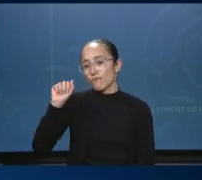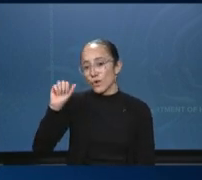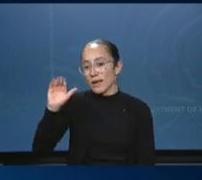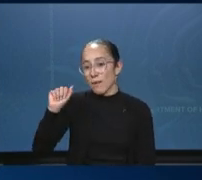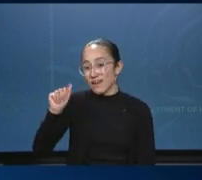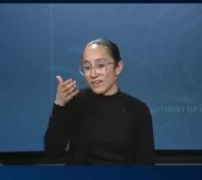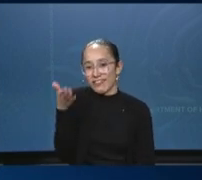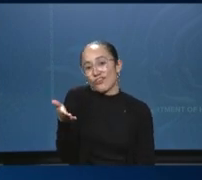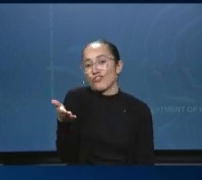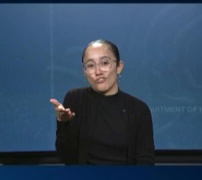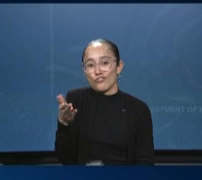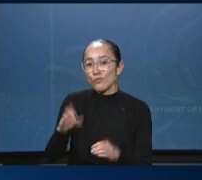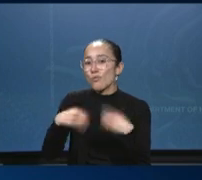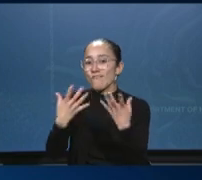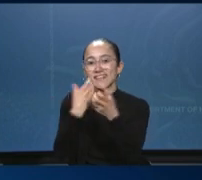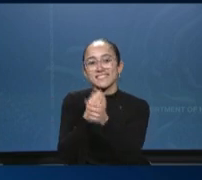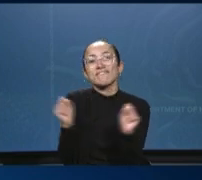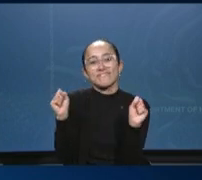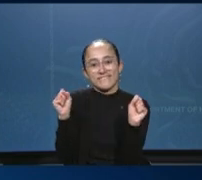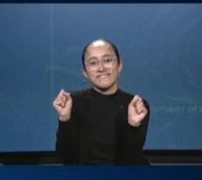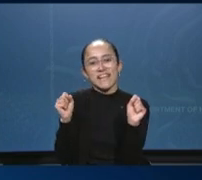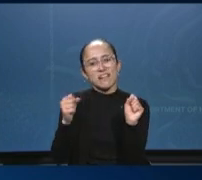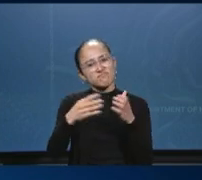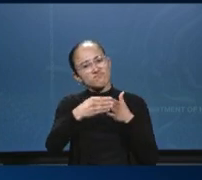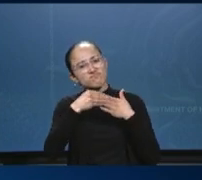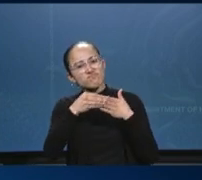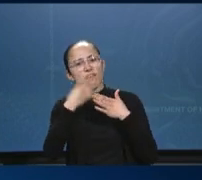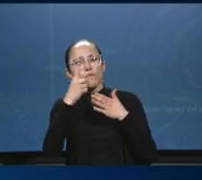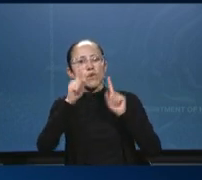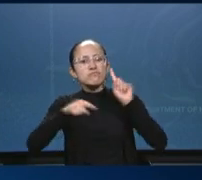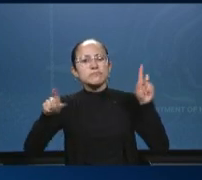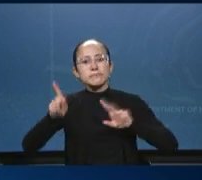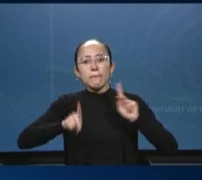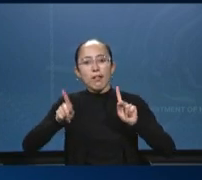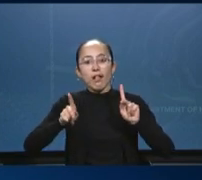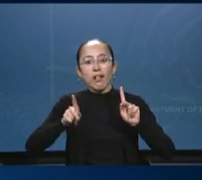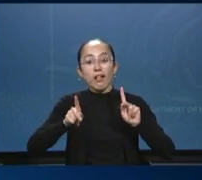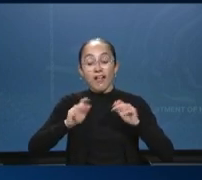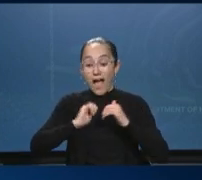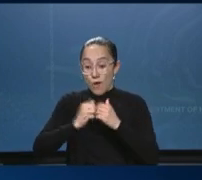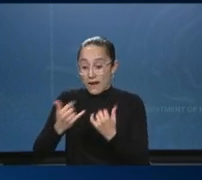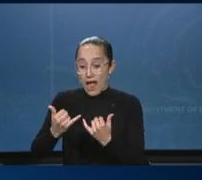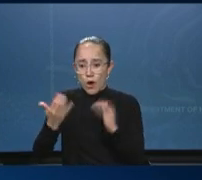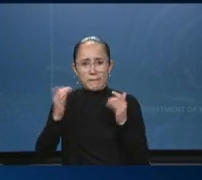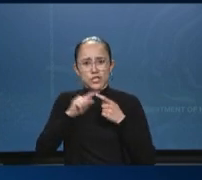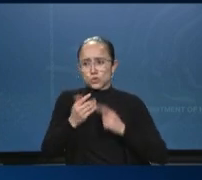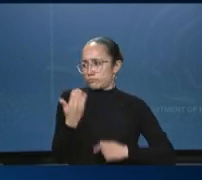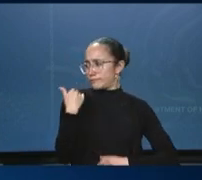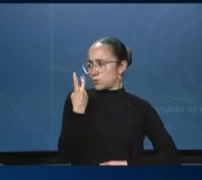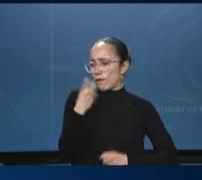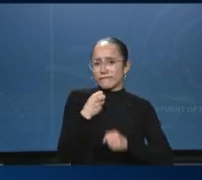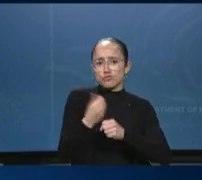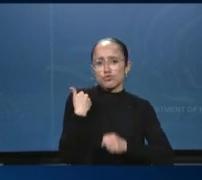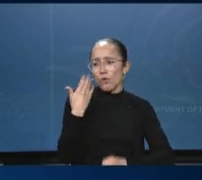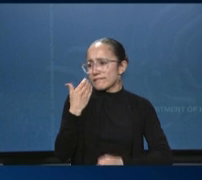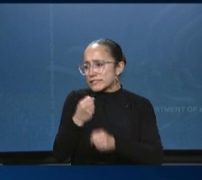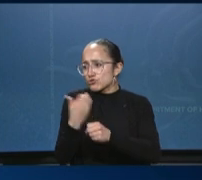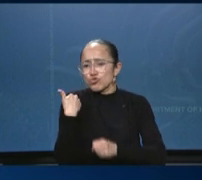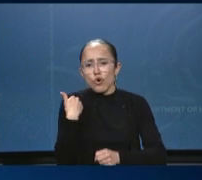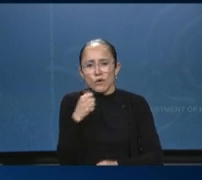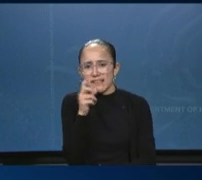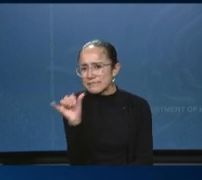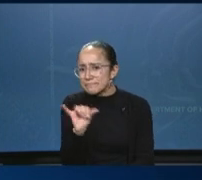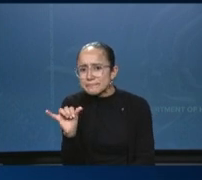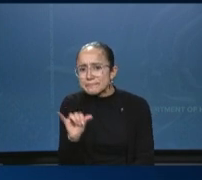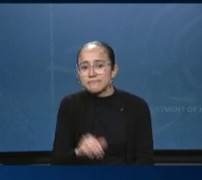was there and provided a safety net and flexibility for people in a way that we wouldn't have had 12 or 15 years ago. I